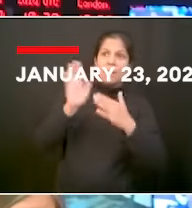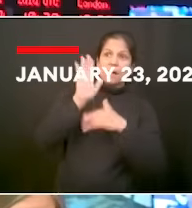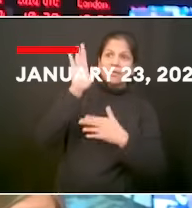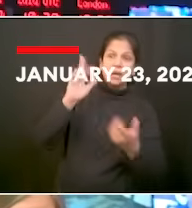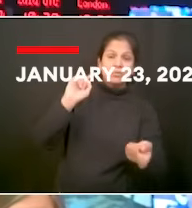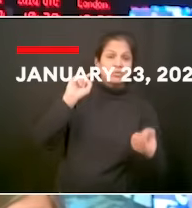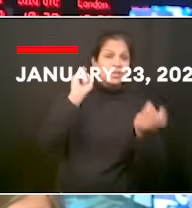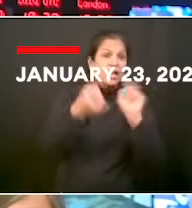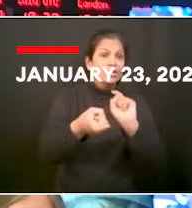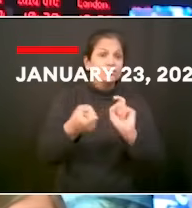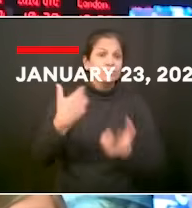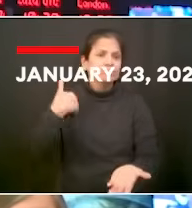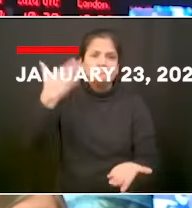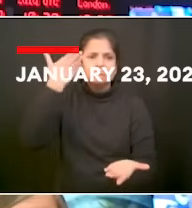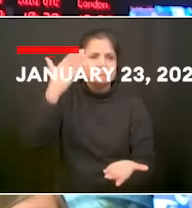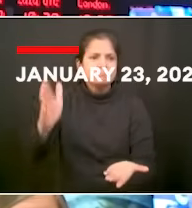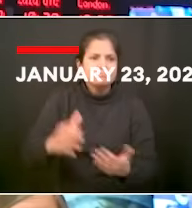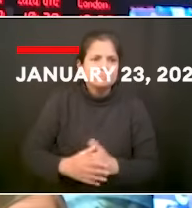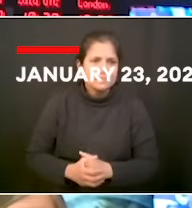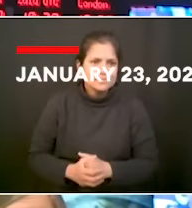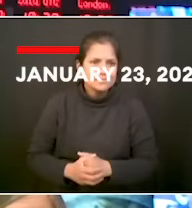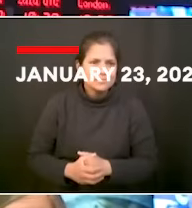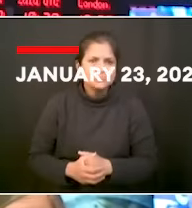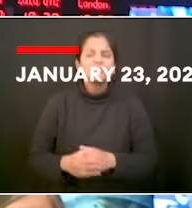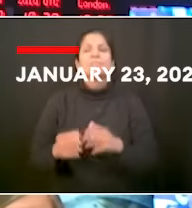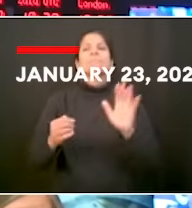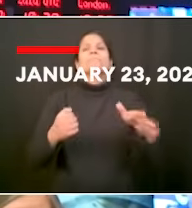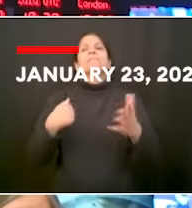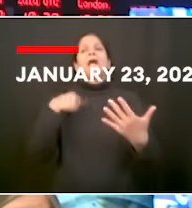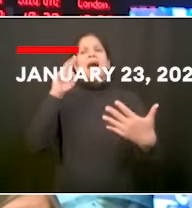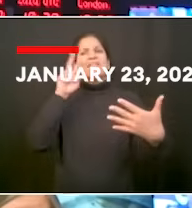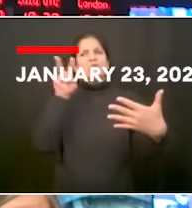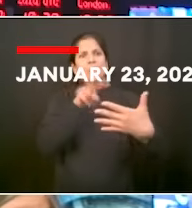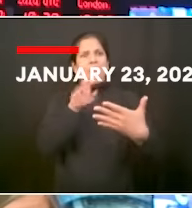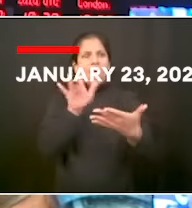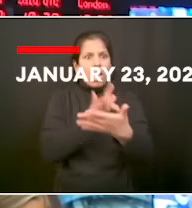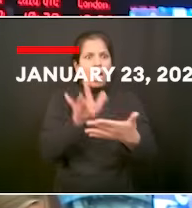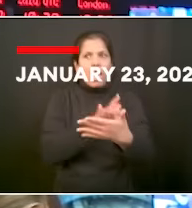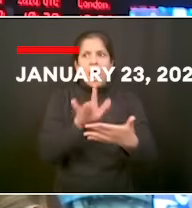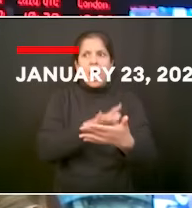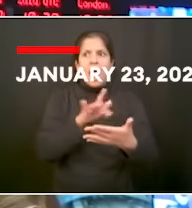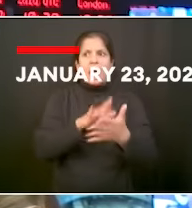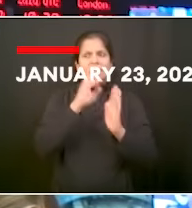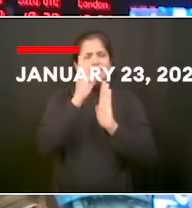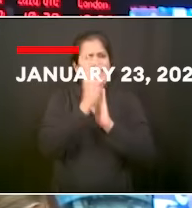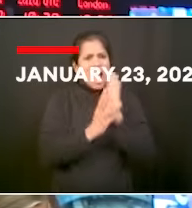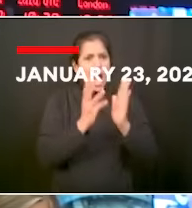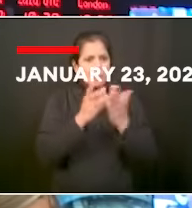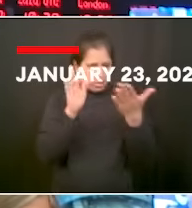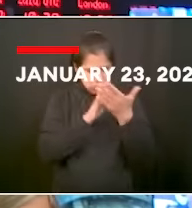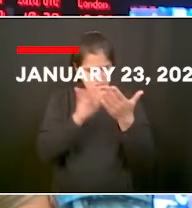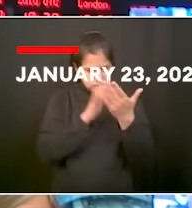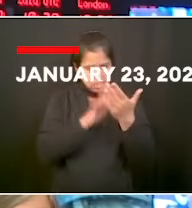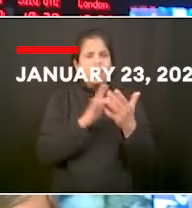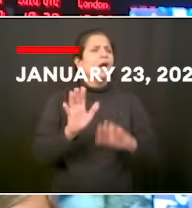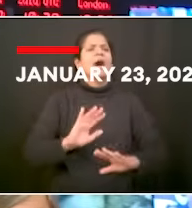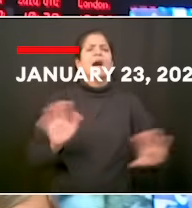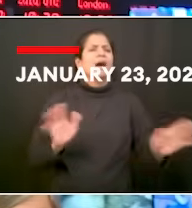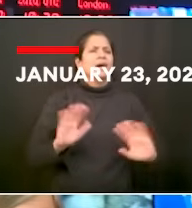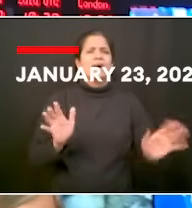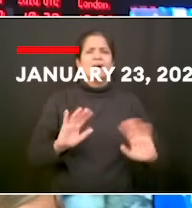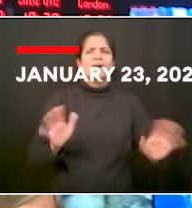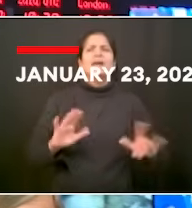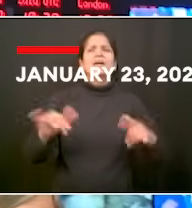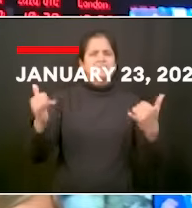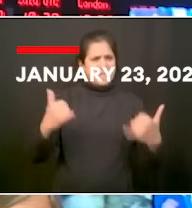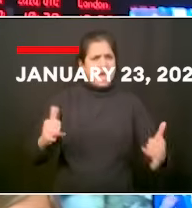6 hours and 20 minutes, right? And so we have to be flexible in our approach. Some learning will be synchronous,